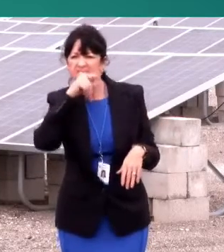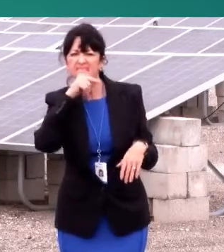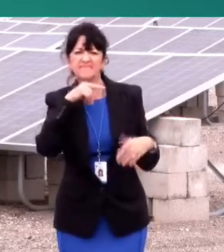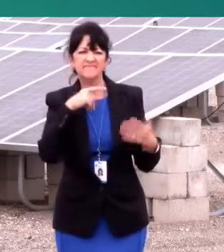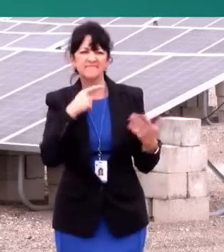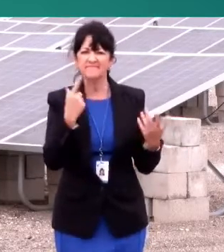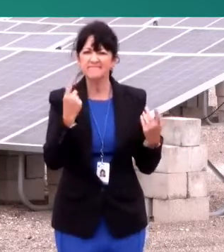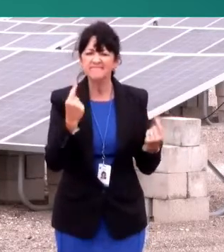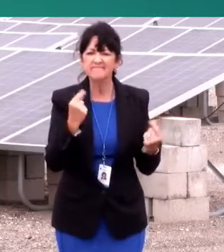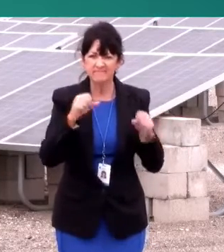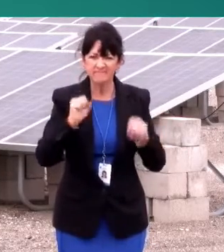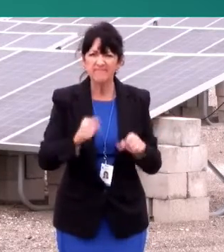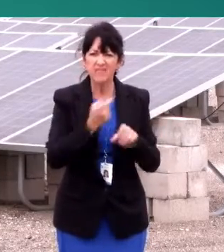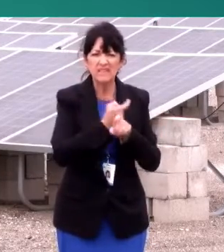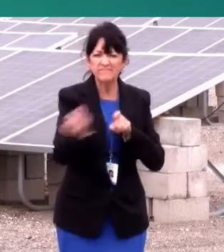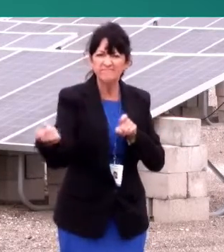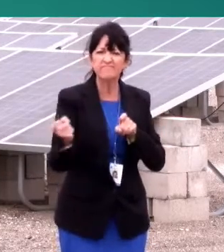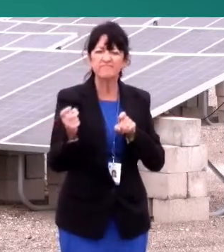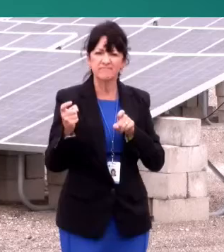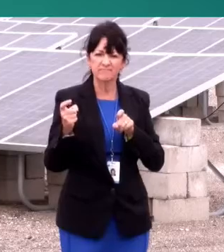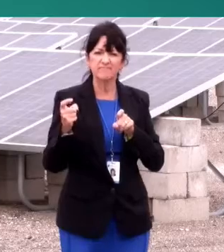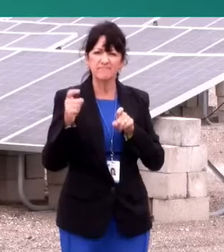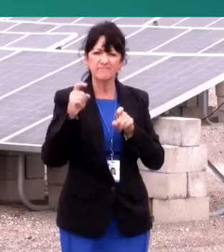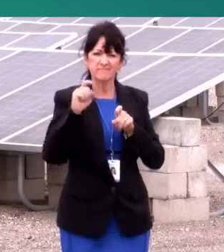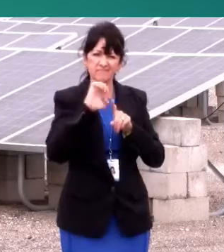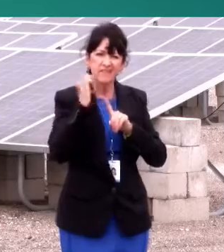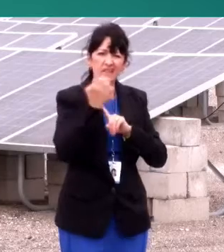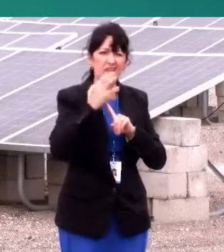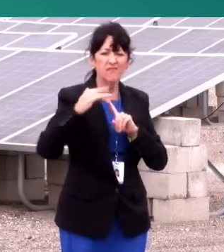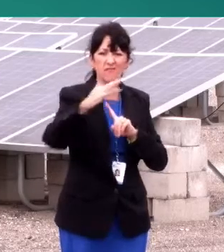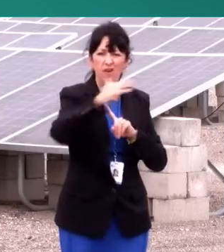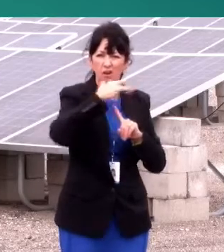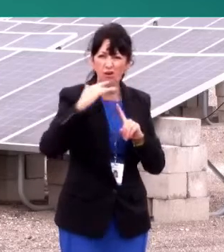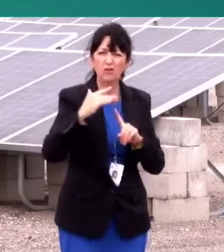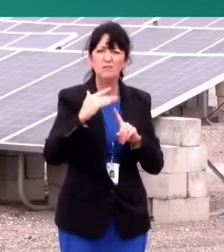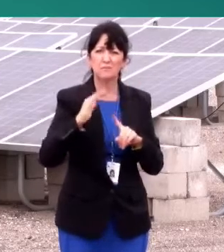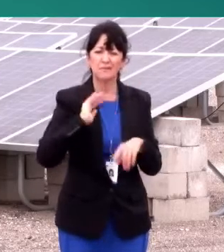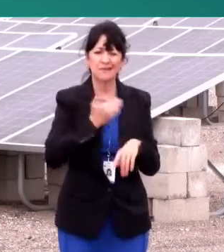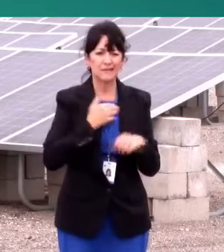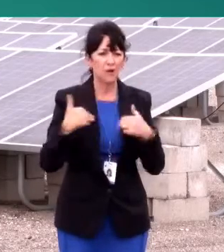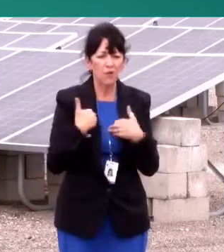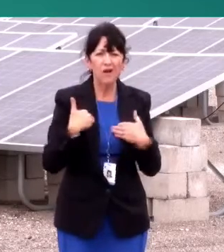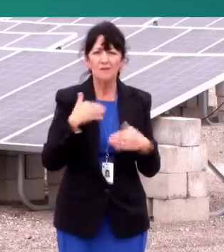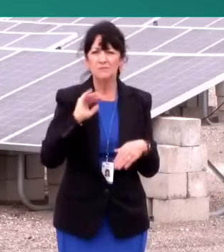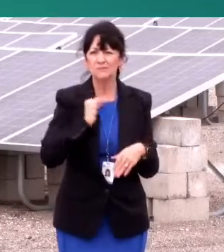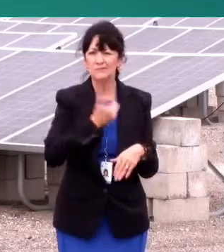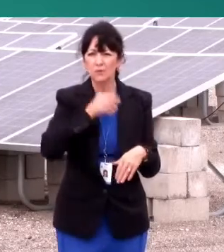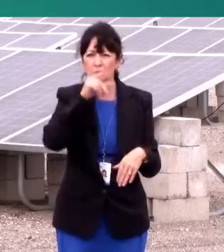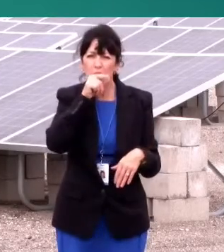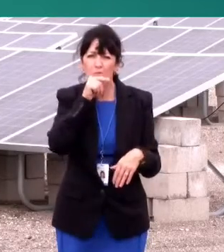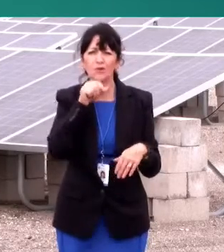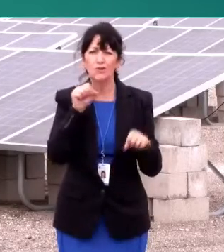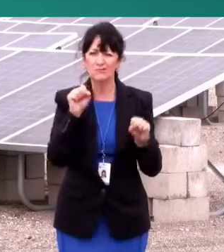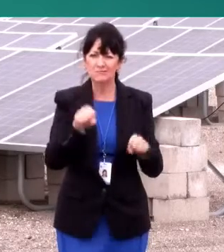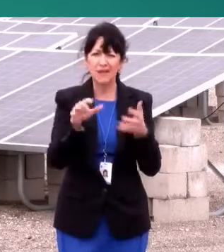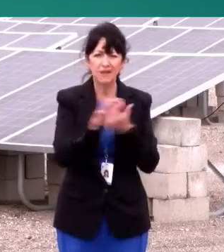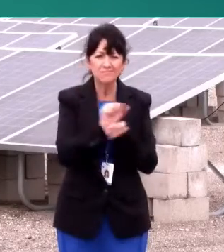to harming our environment and harming our wildlife. And so this bill creates not